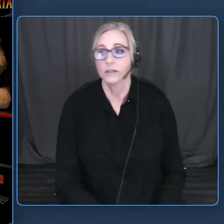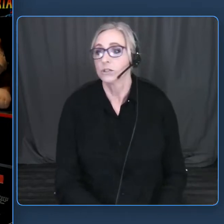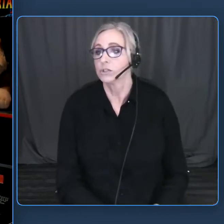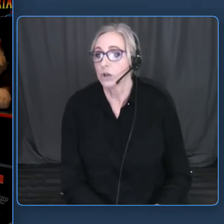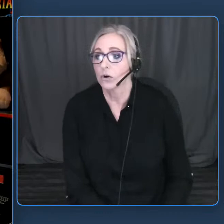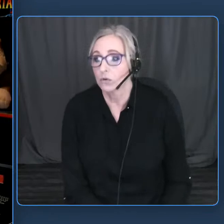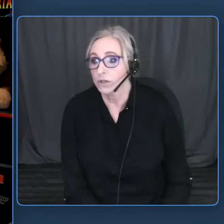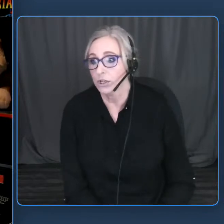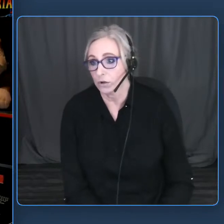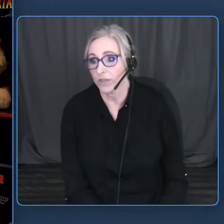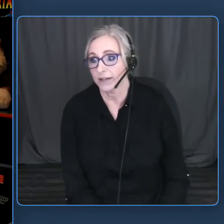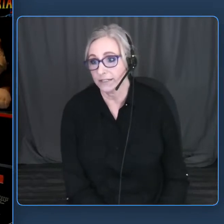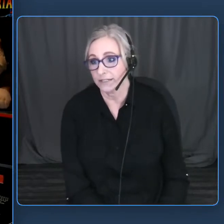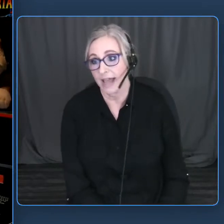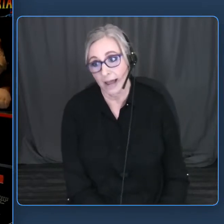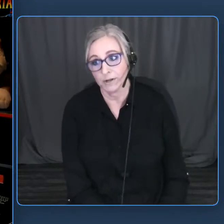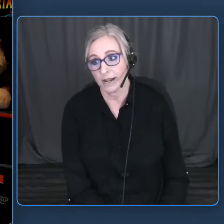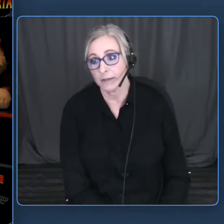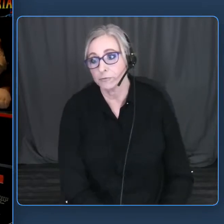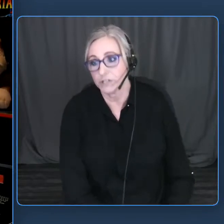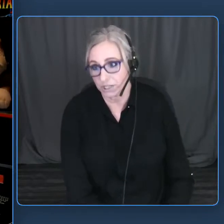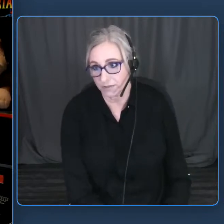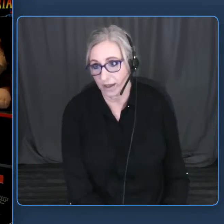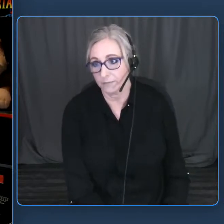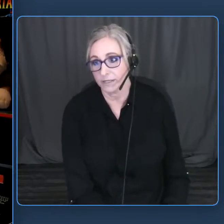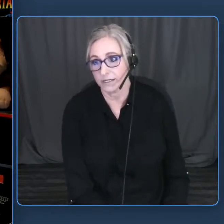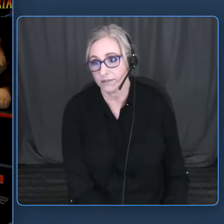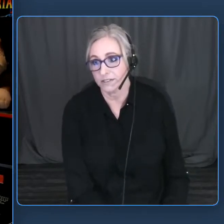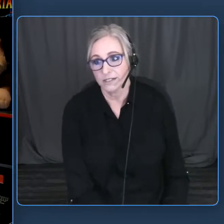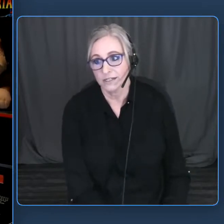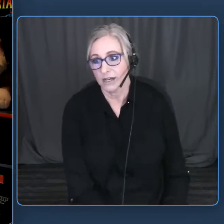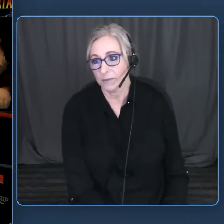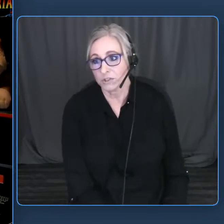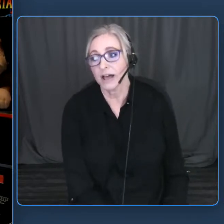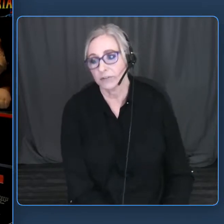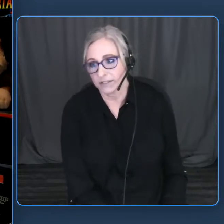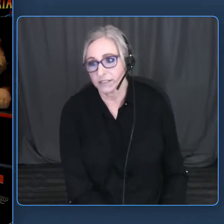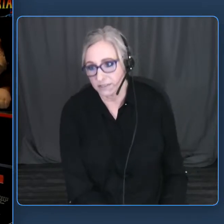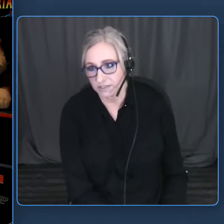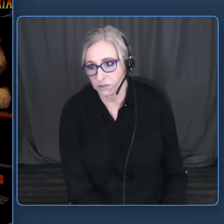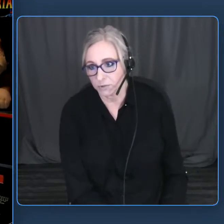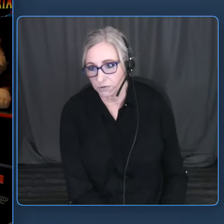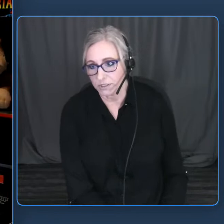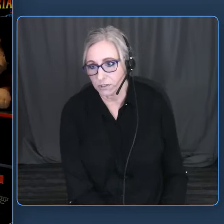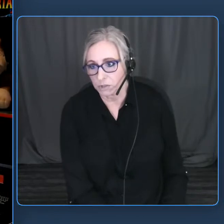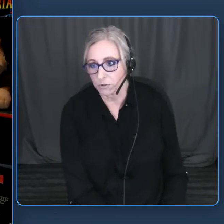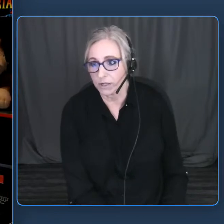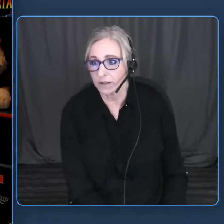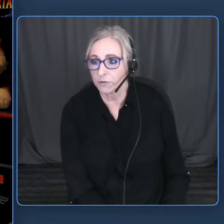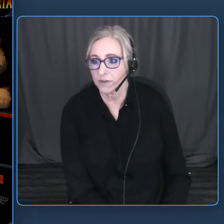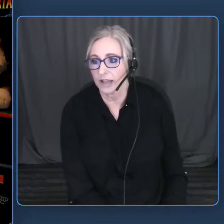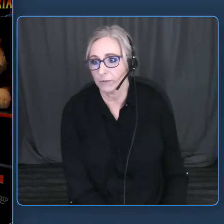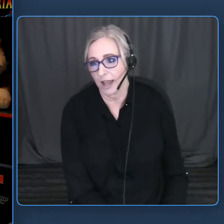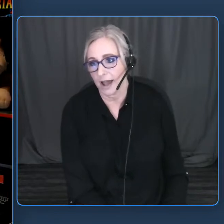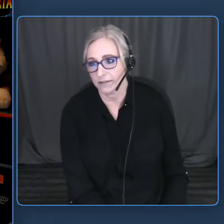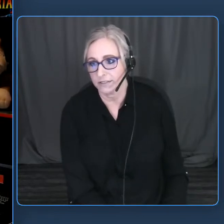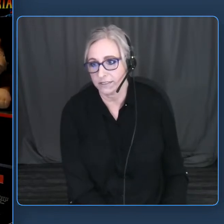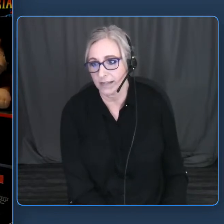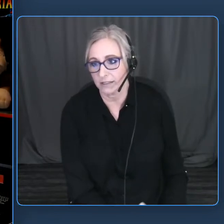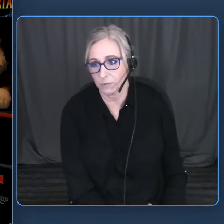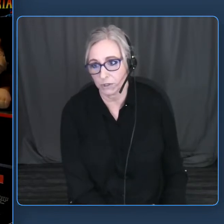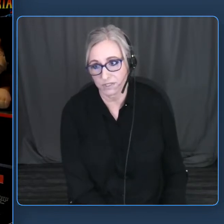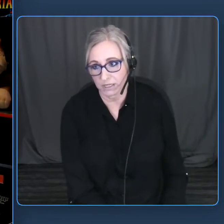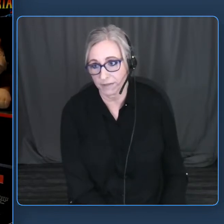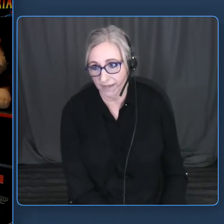that. So, that does happen. And I appreciate that because there's a lot of things to consider when using an interpreter. Another thing I would add